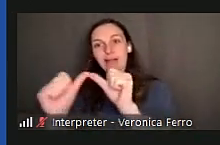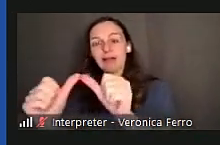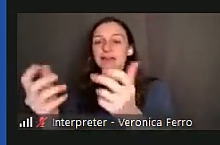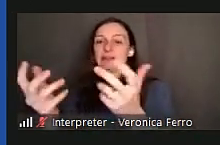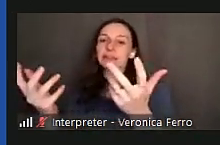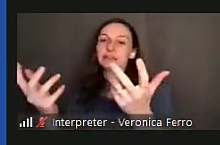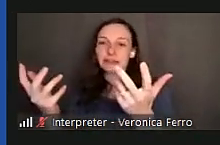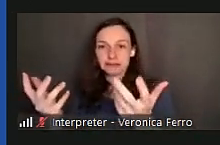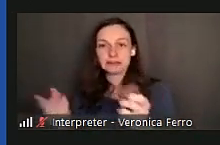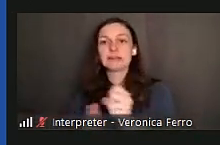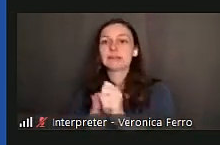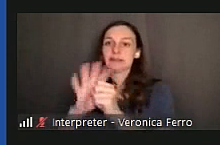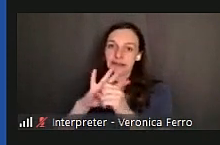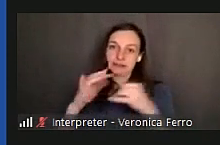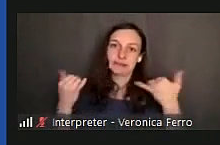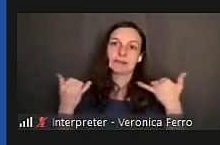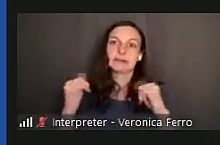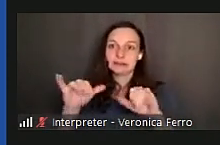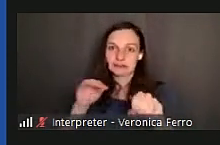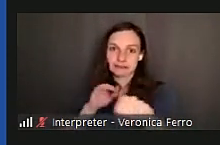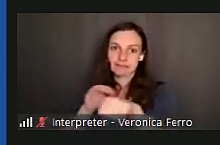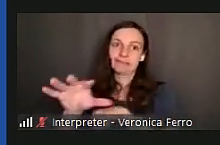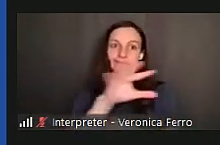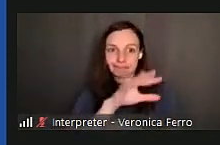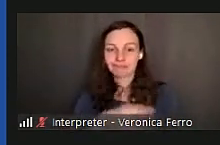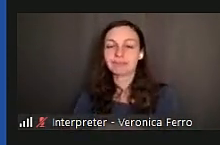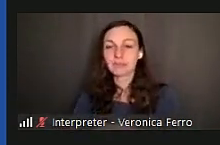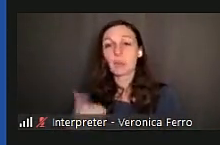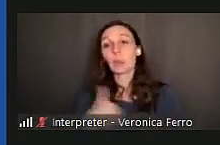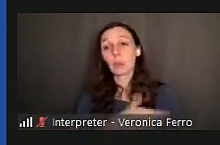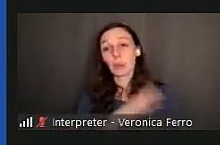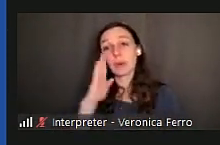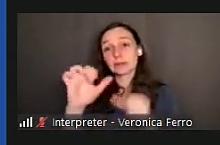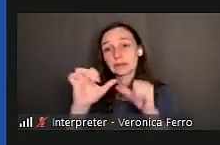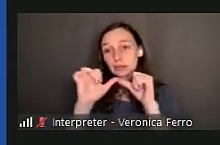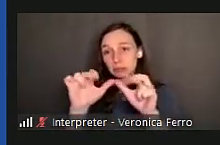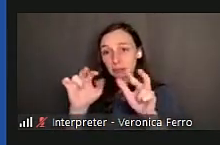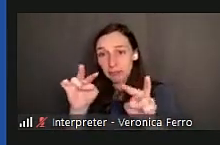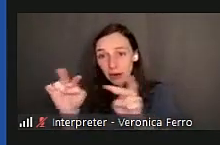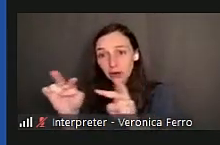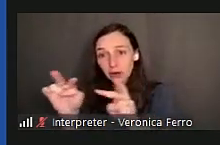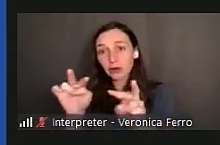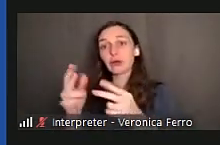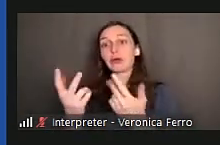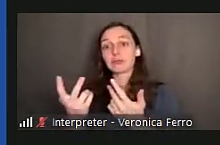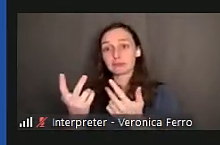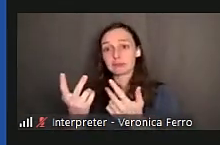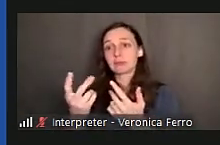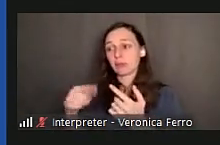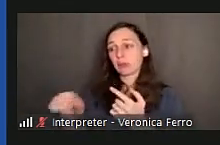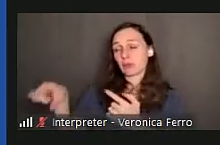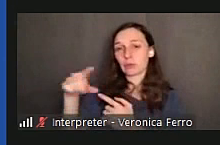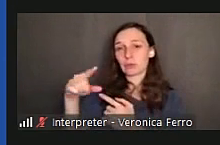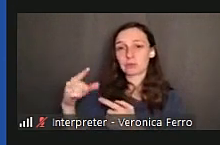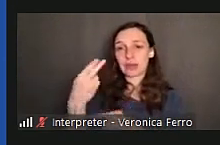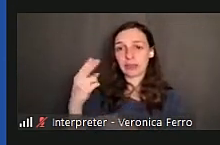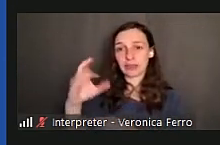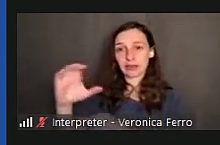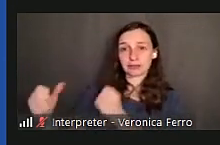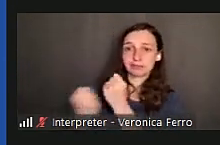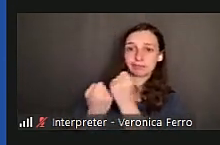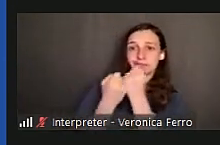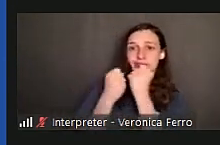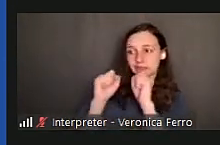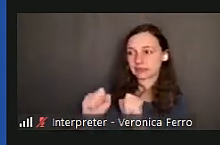so we will continue to monitor, we will continue to work with our healthcare partners to ensure that we are level loading